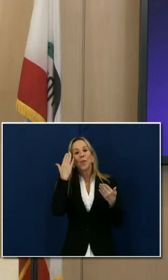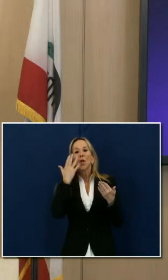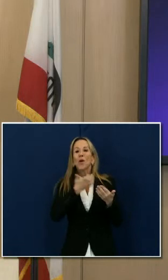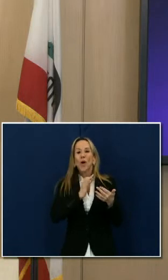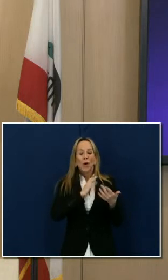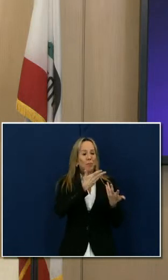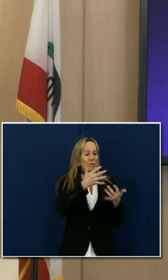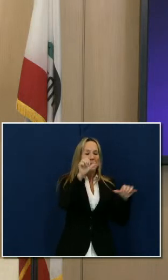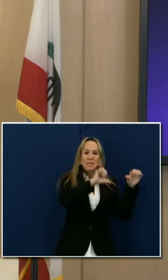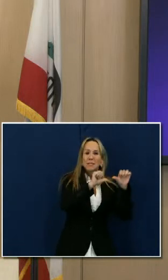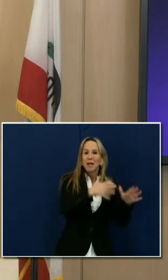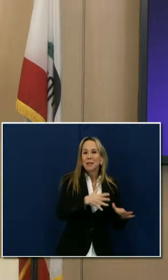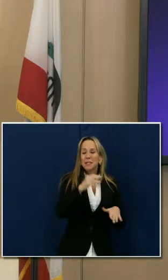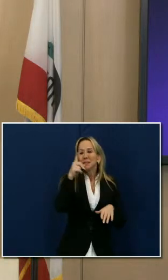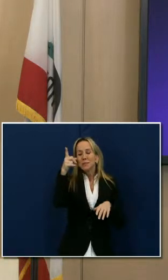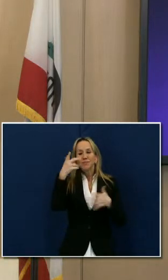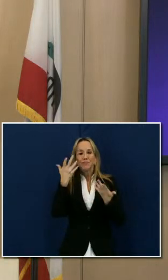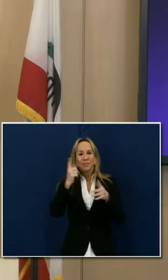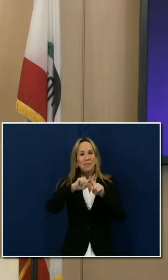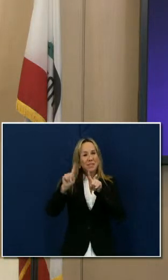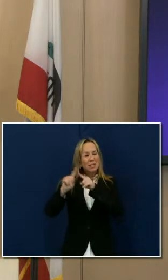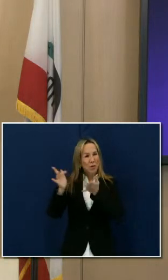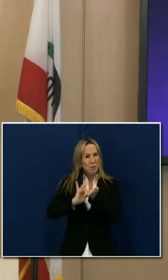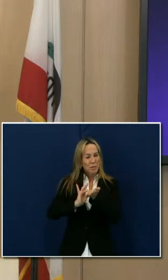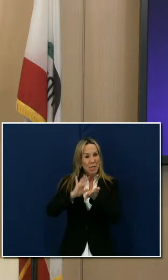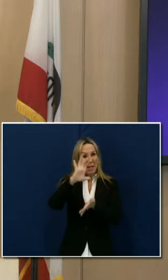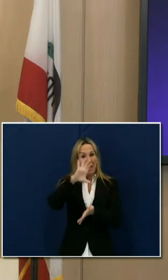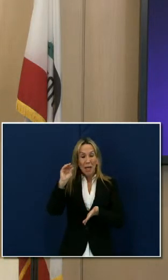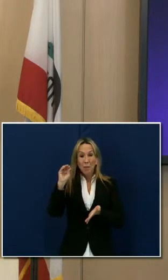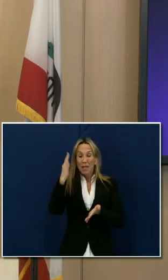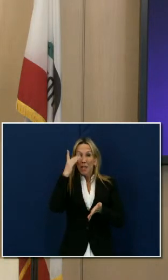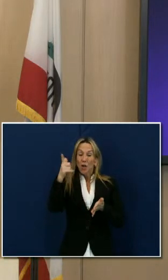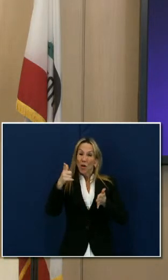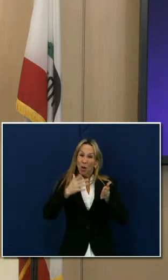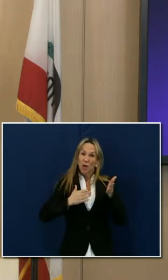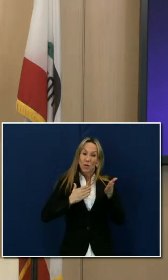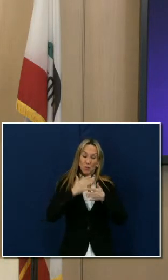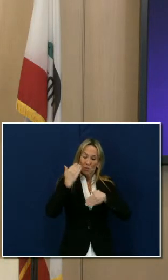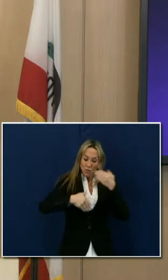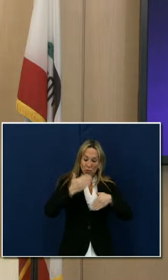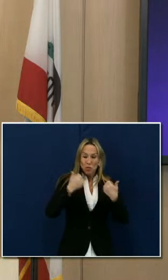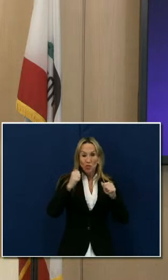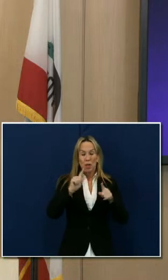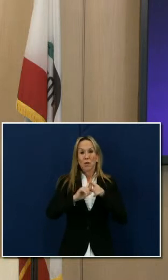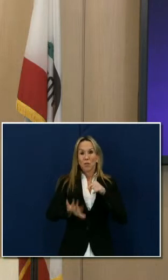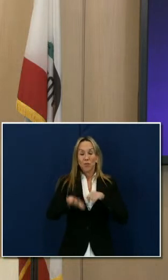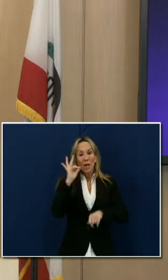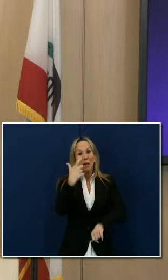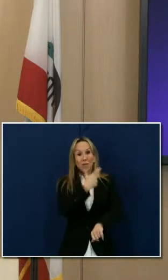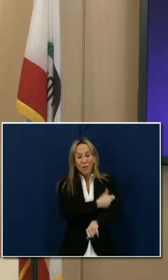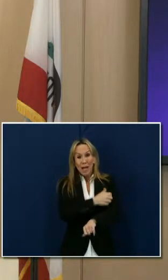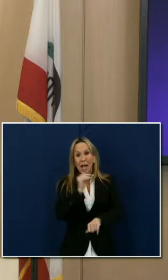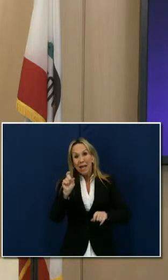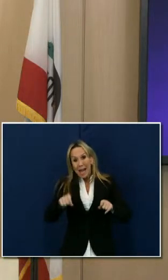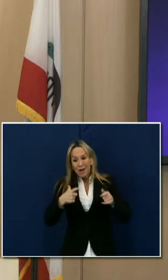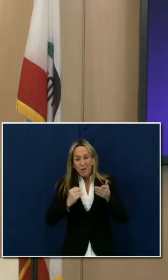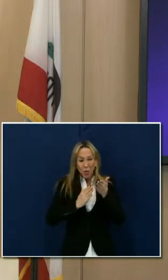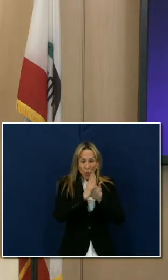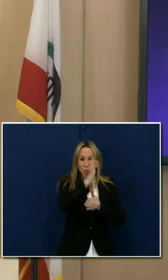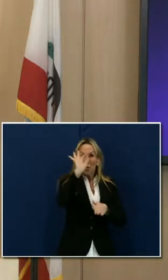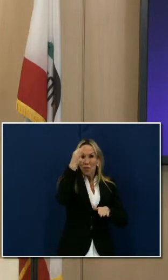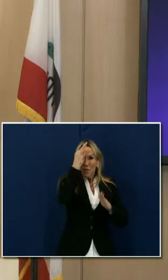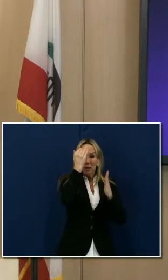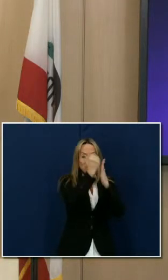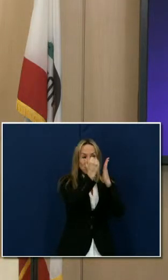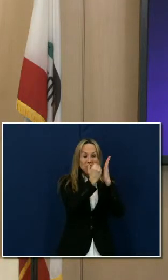drug companies, to create the vaccine, and they went through an exhaustive federal approval process to get us to a point of an FDA-approved